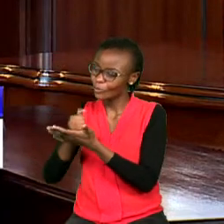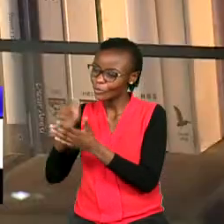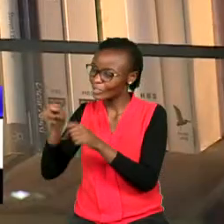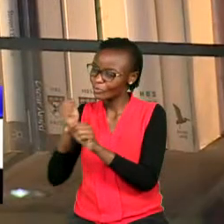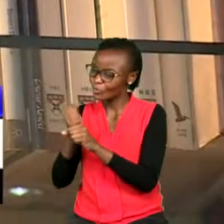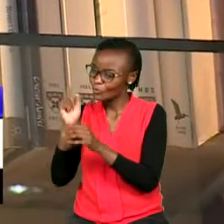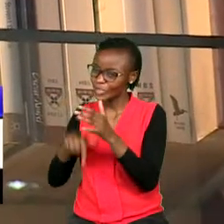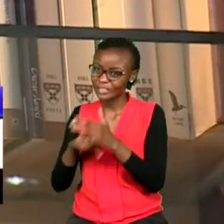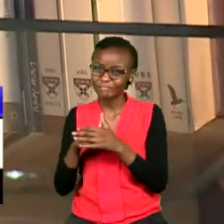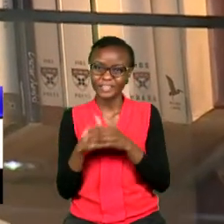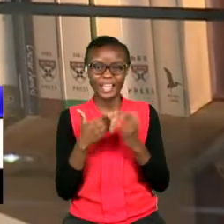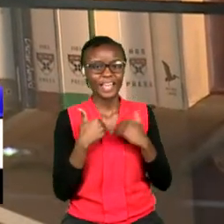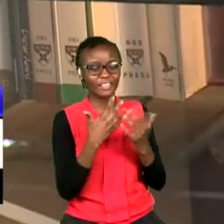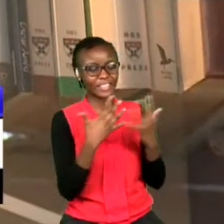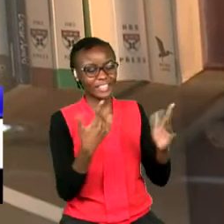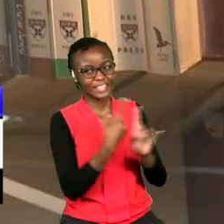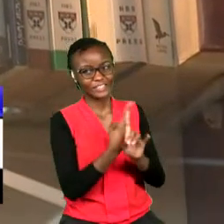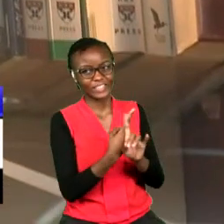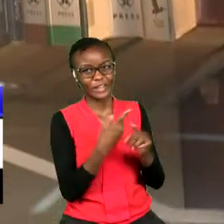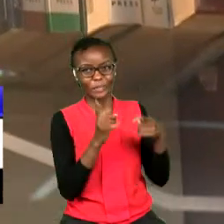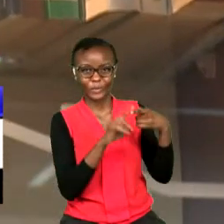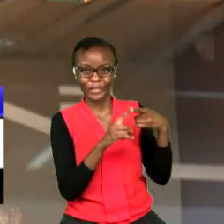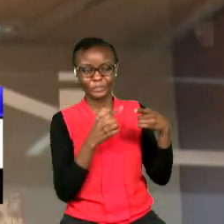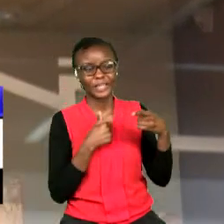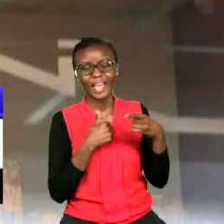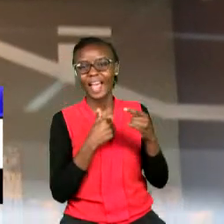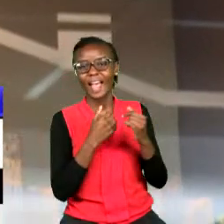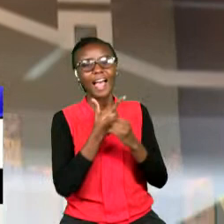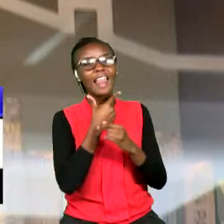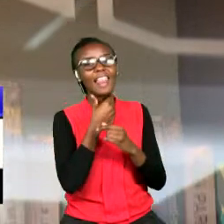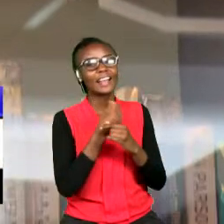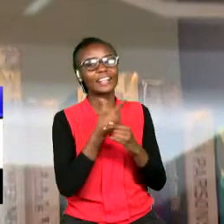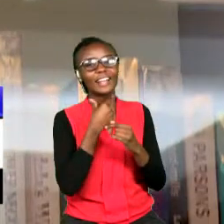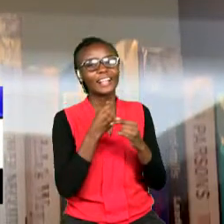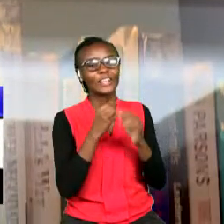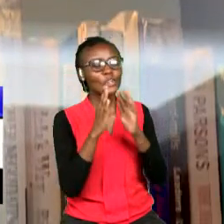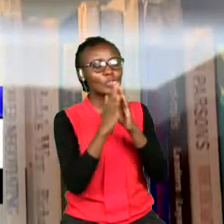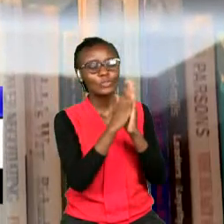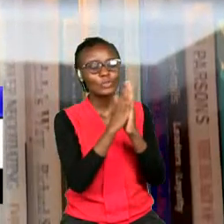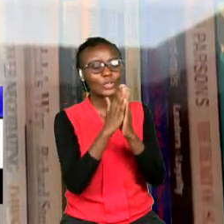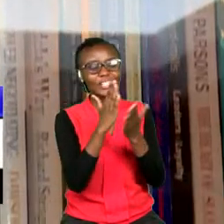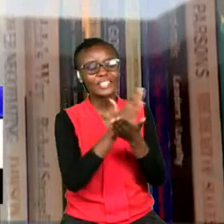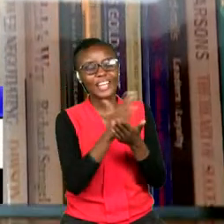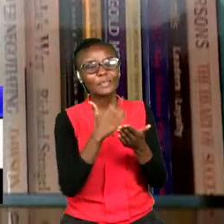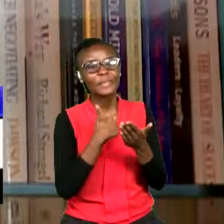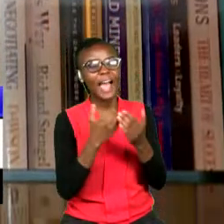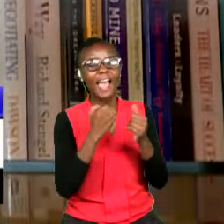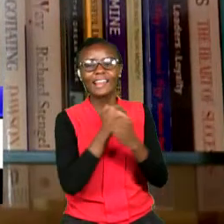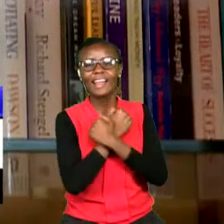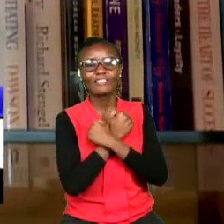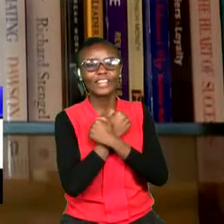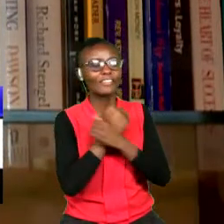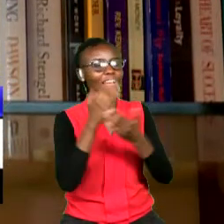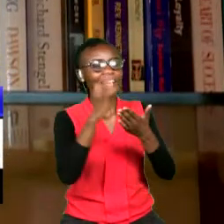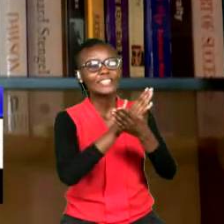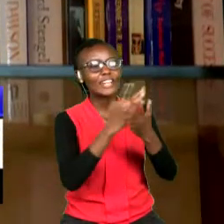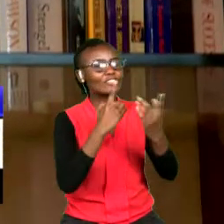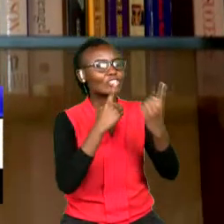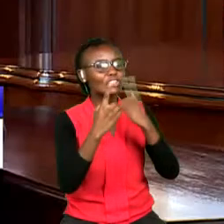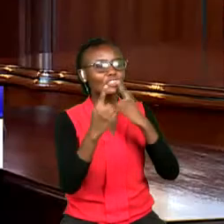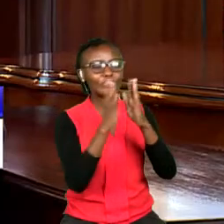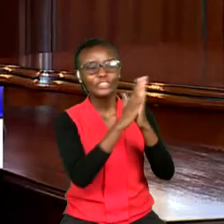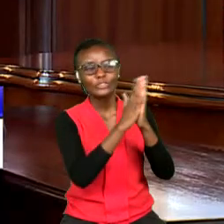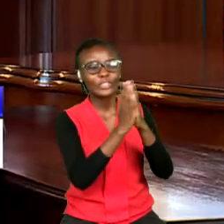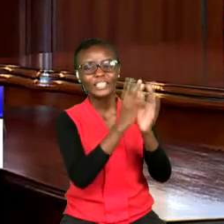things. One is storytelling. I'm a good storyteller. The second one that I